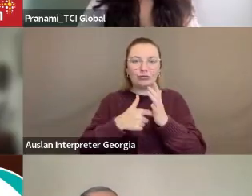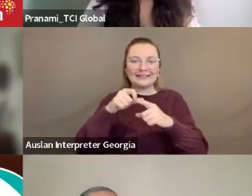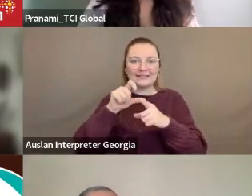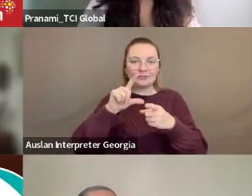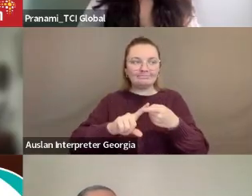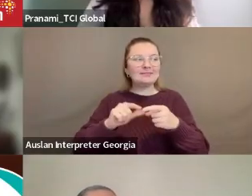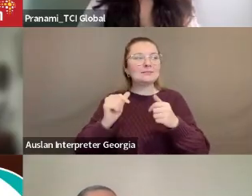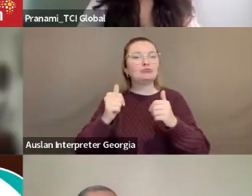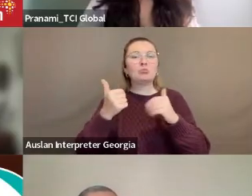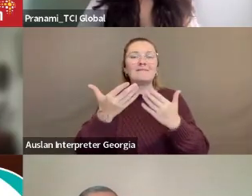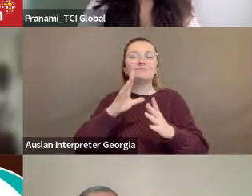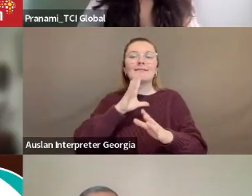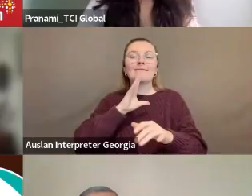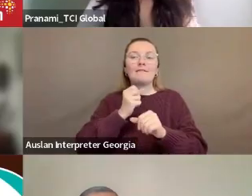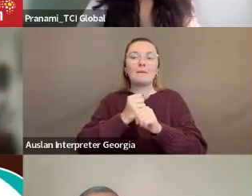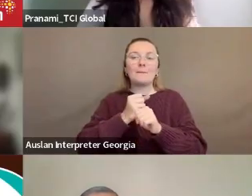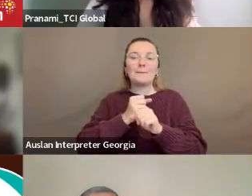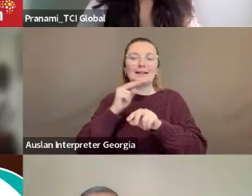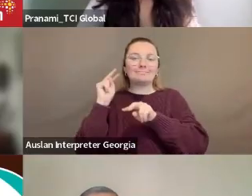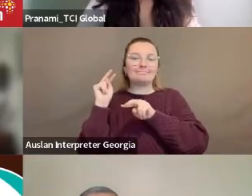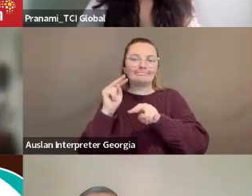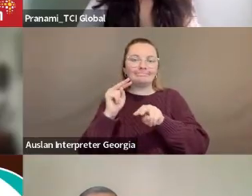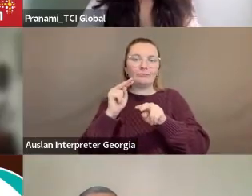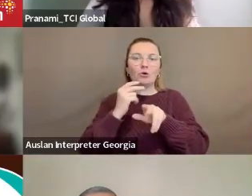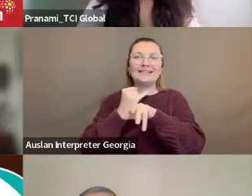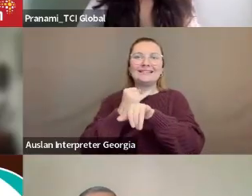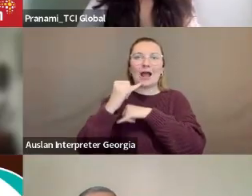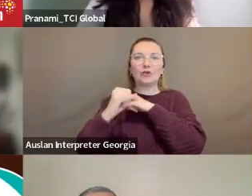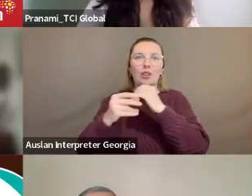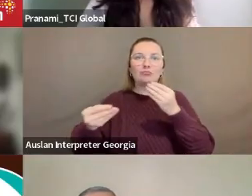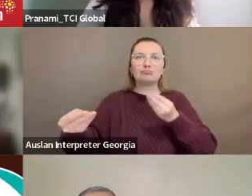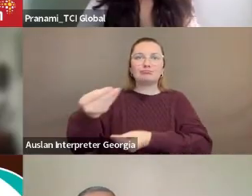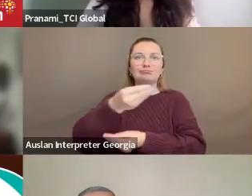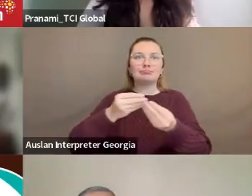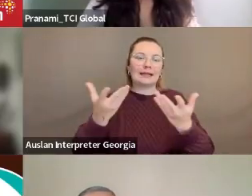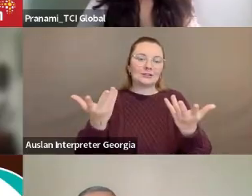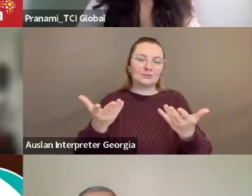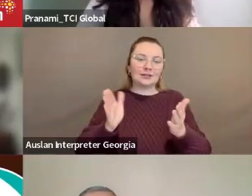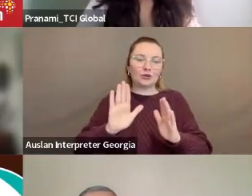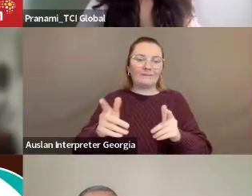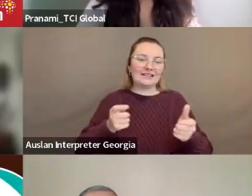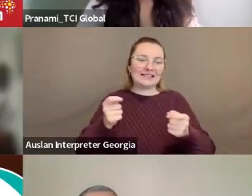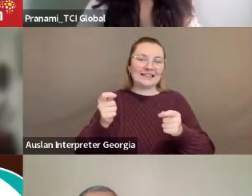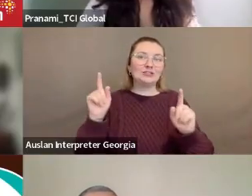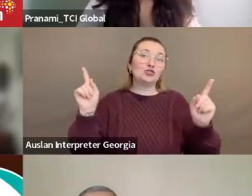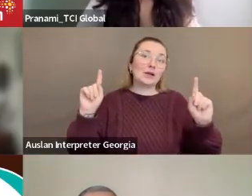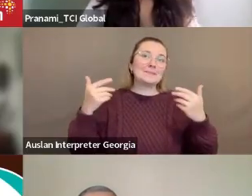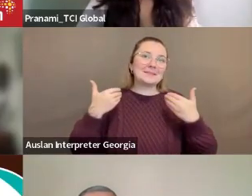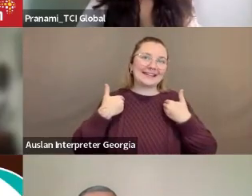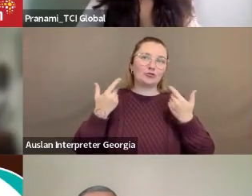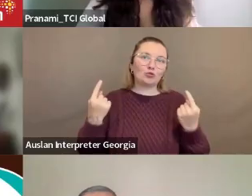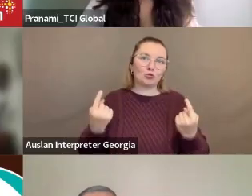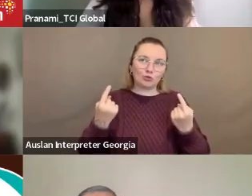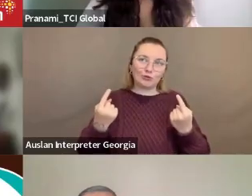government perspective on international cooperation. And your facilitator today,